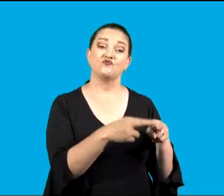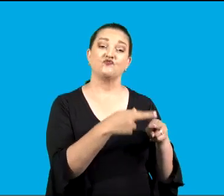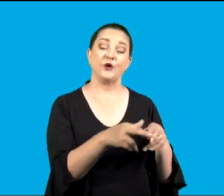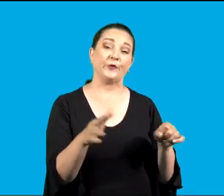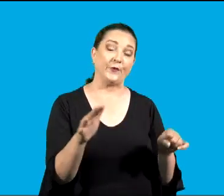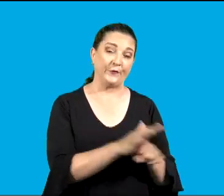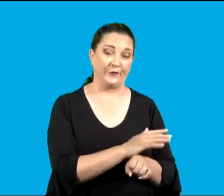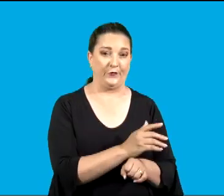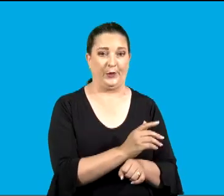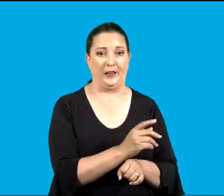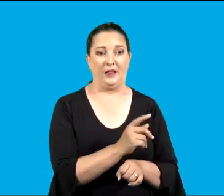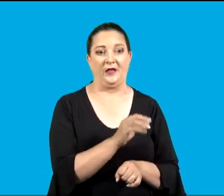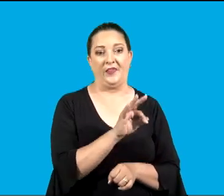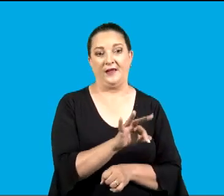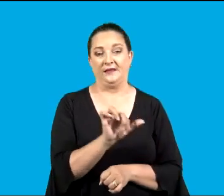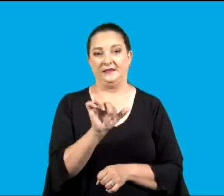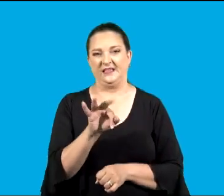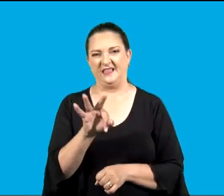of rent paid,